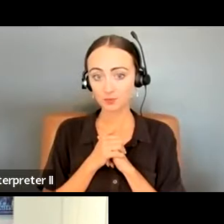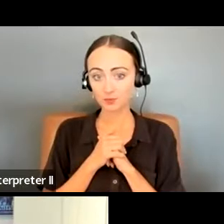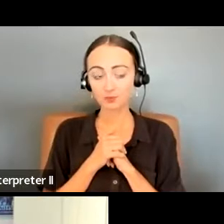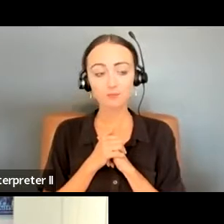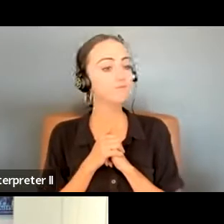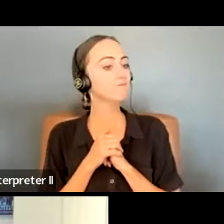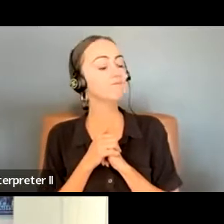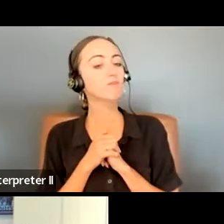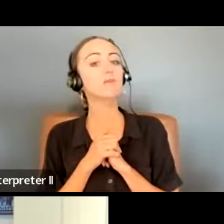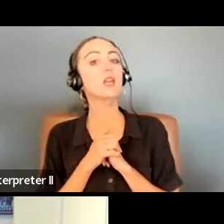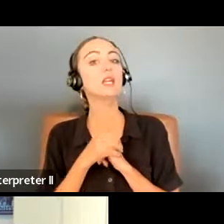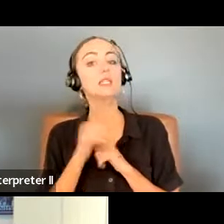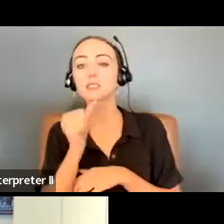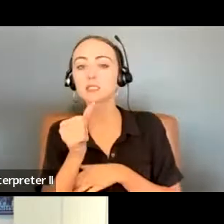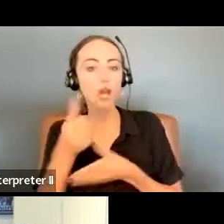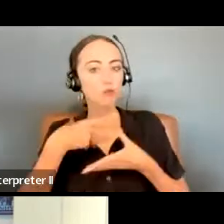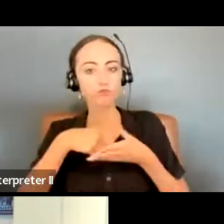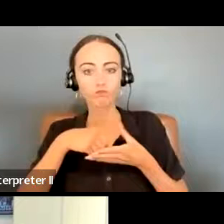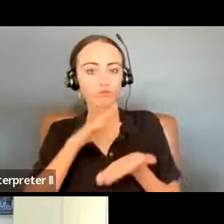It does include schools.